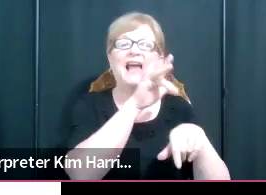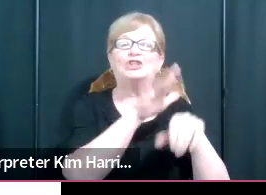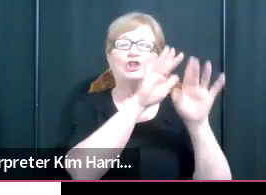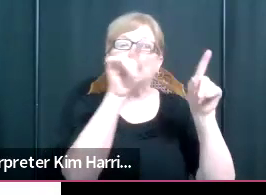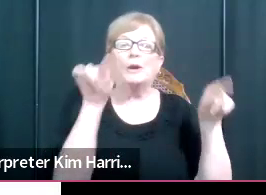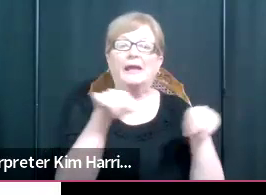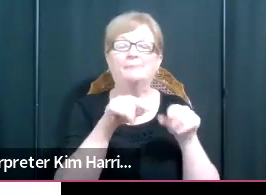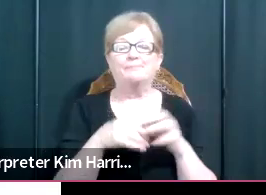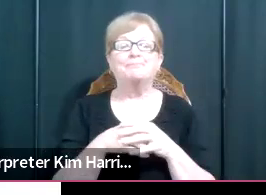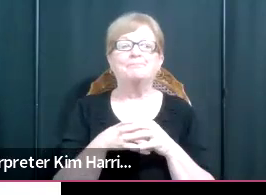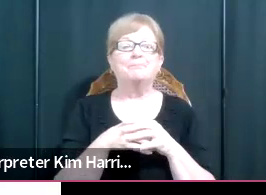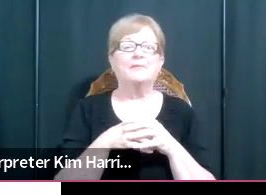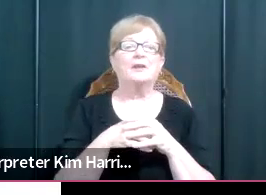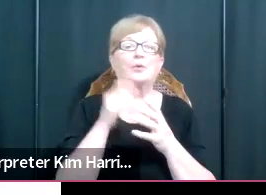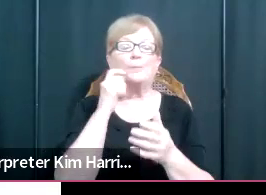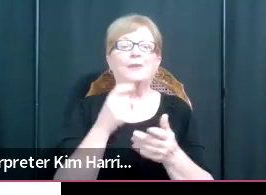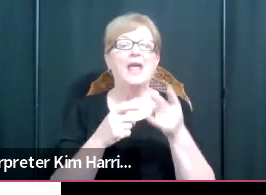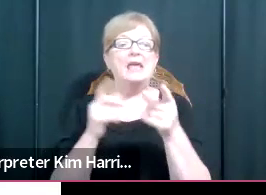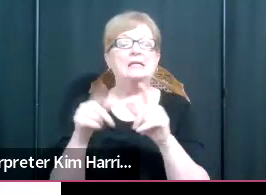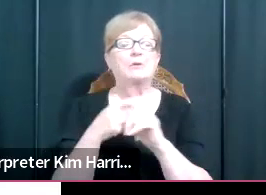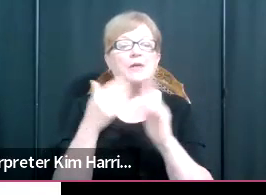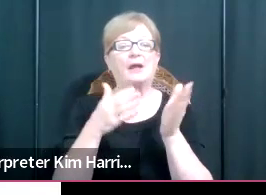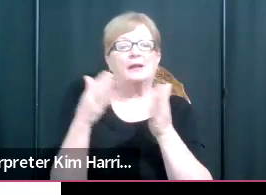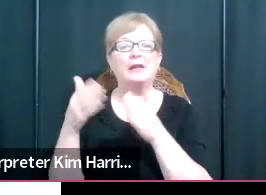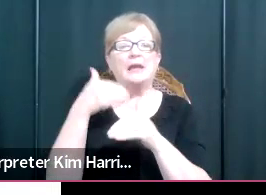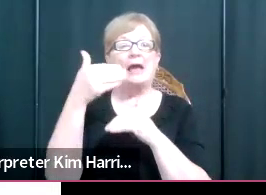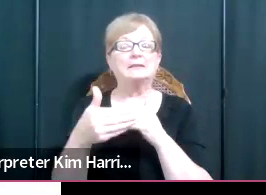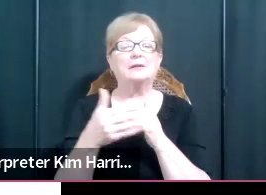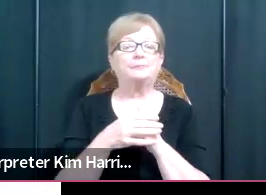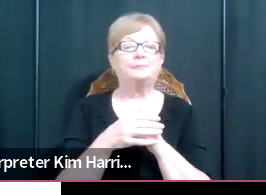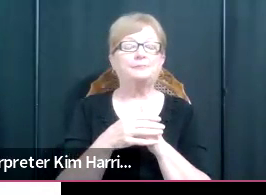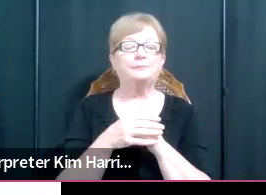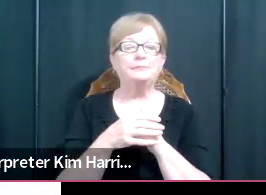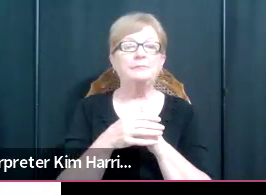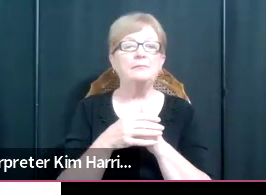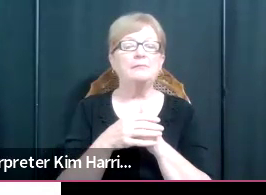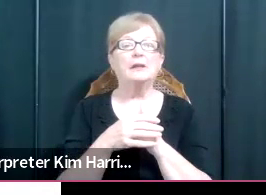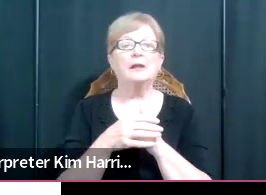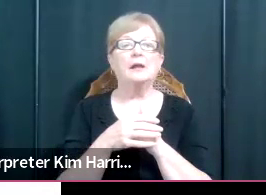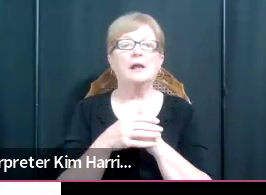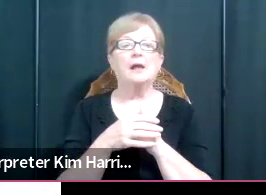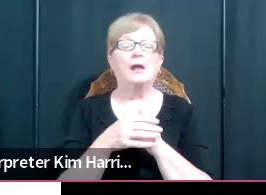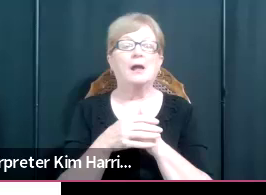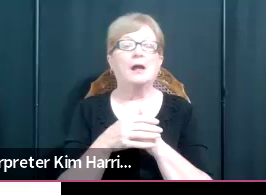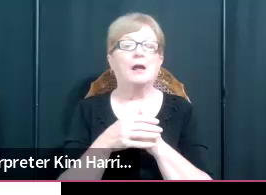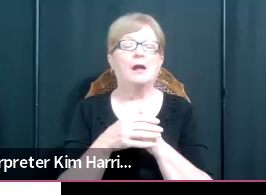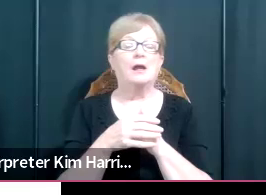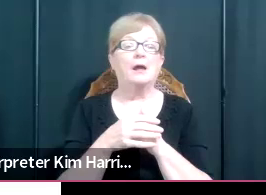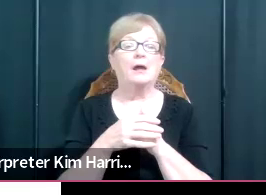On the next page, we also have a number of images